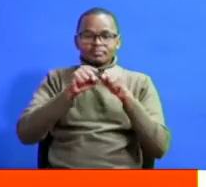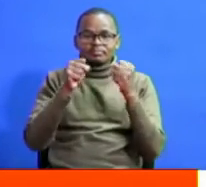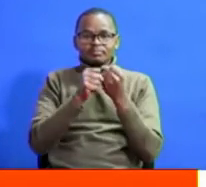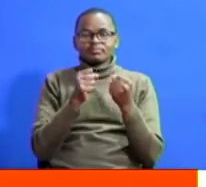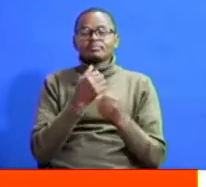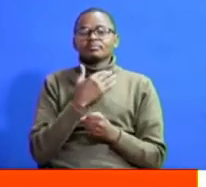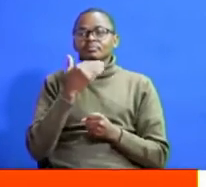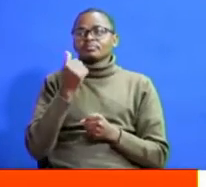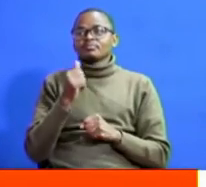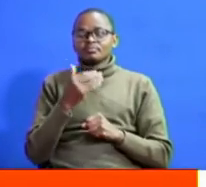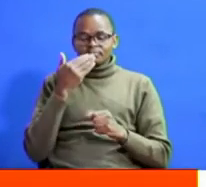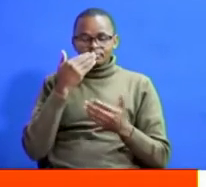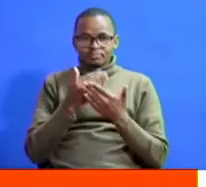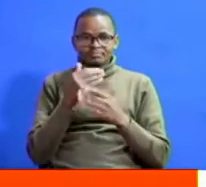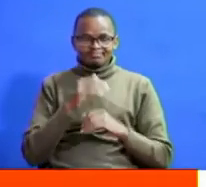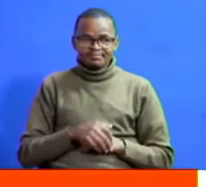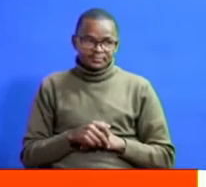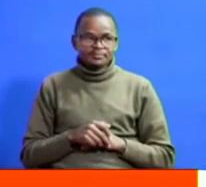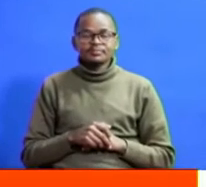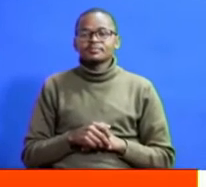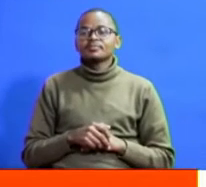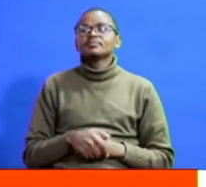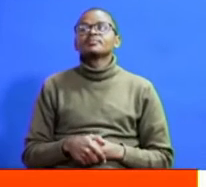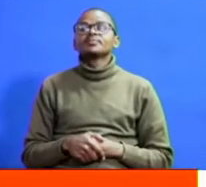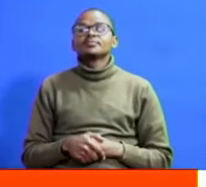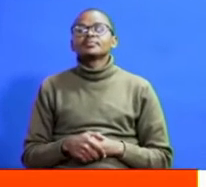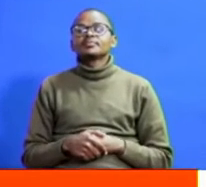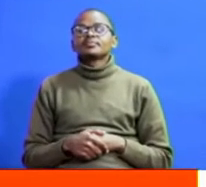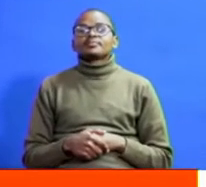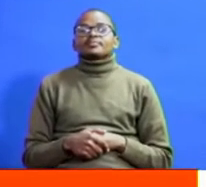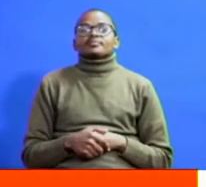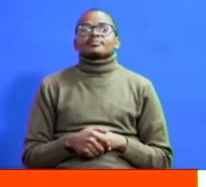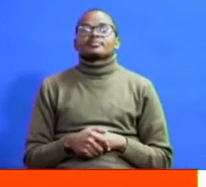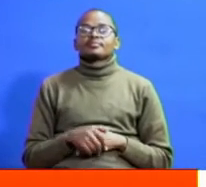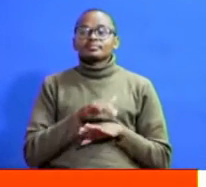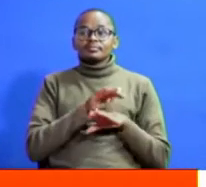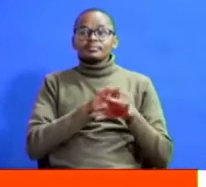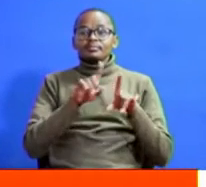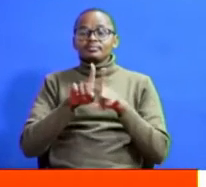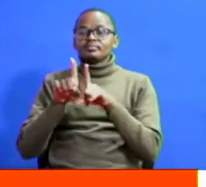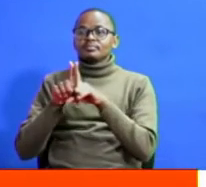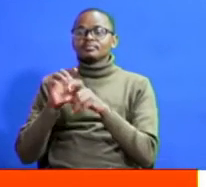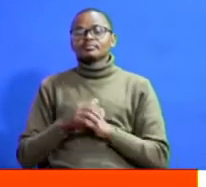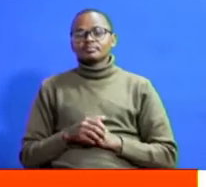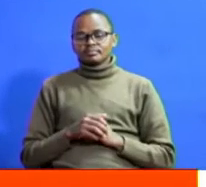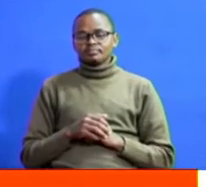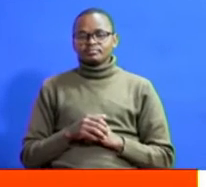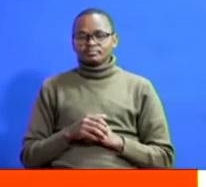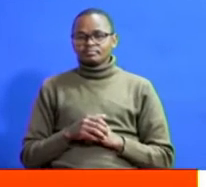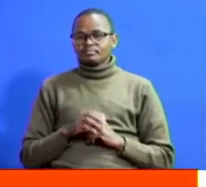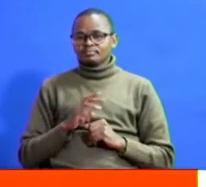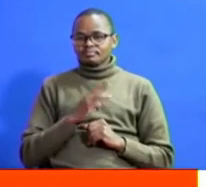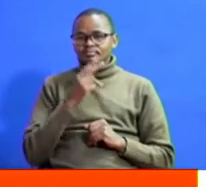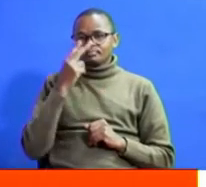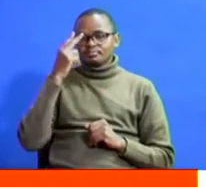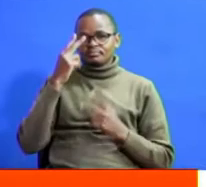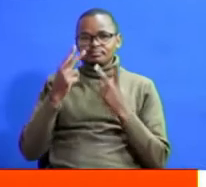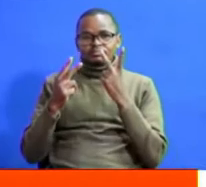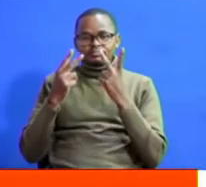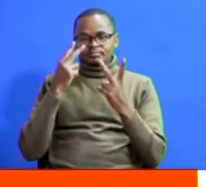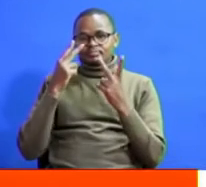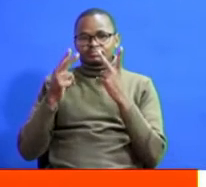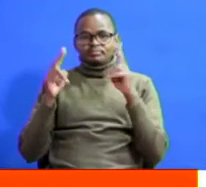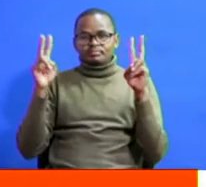needs. All right. Thank you. Now, Keter, probably still on the same note, we've seen